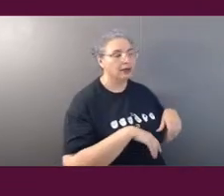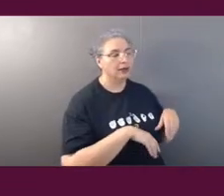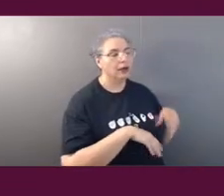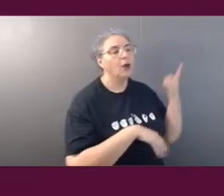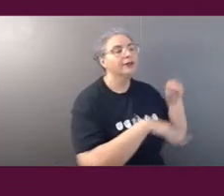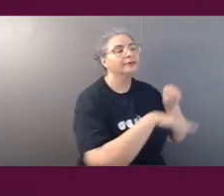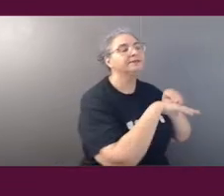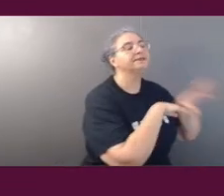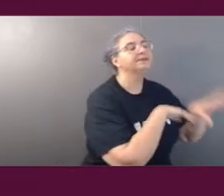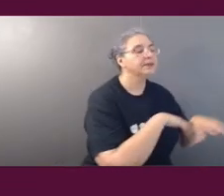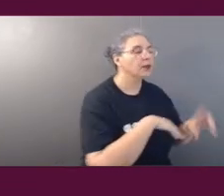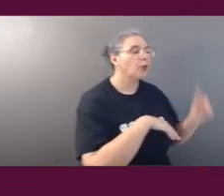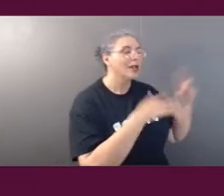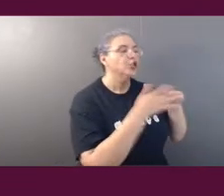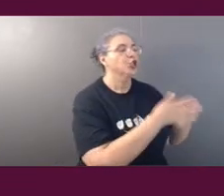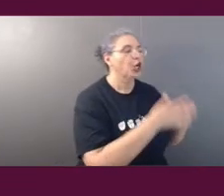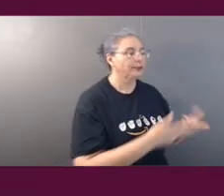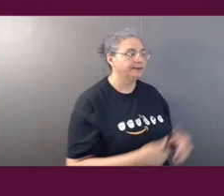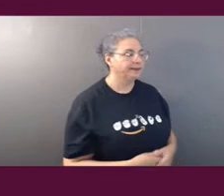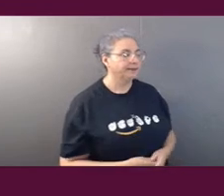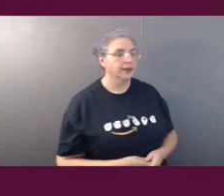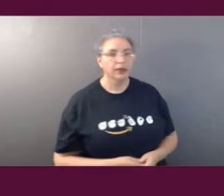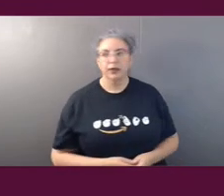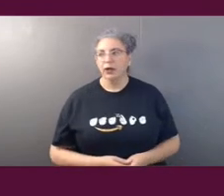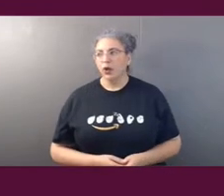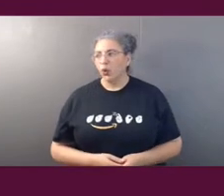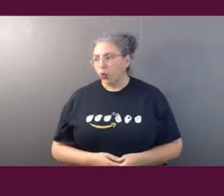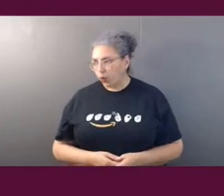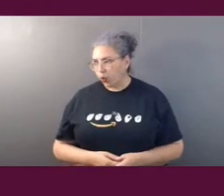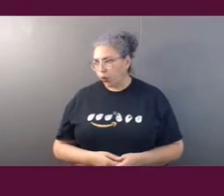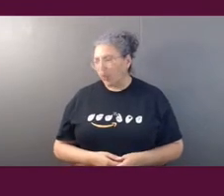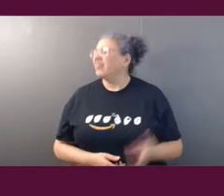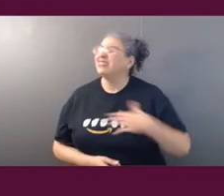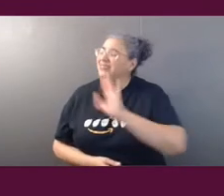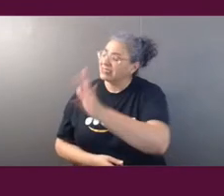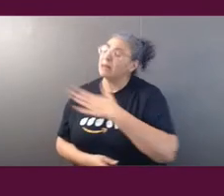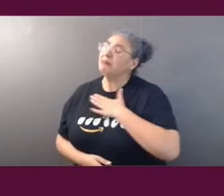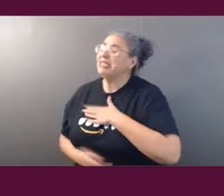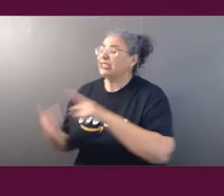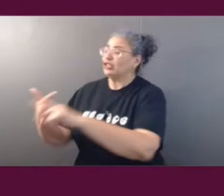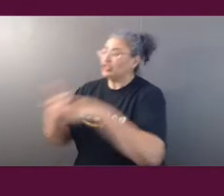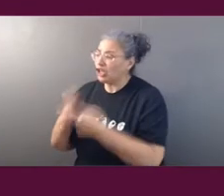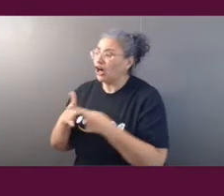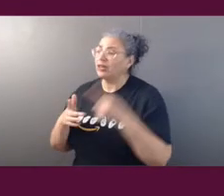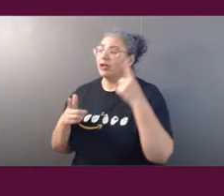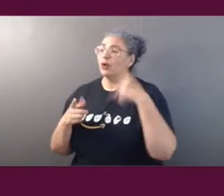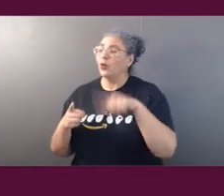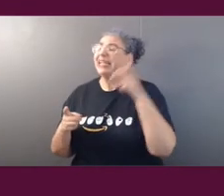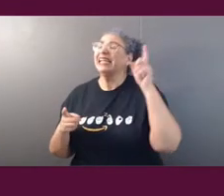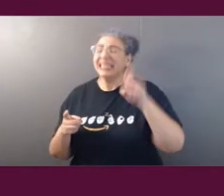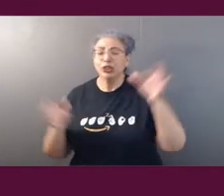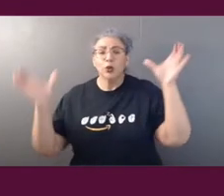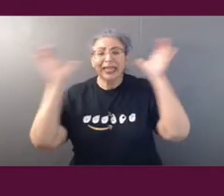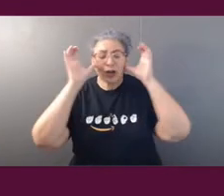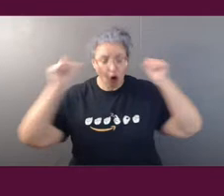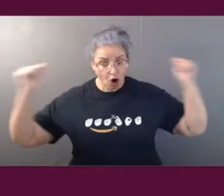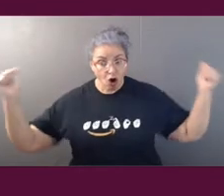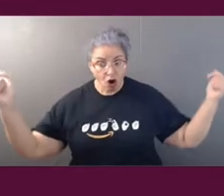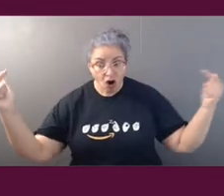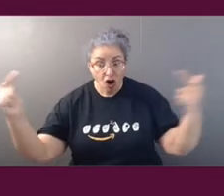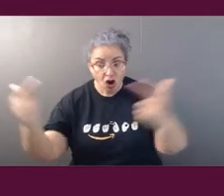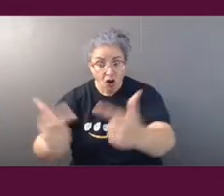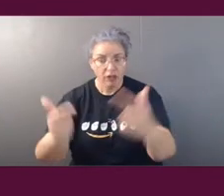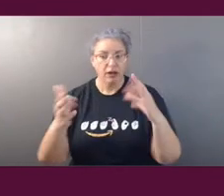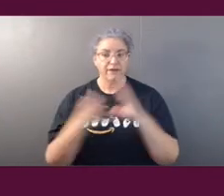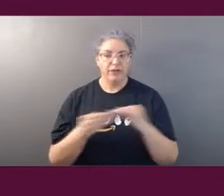them and why? Where would you tell them to start? Oh my gosh, please start. We need all of these voices. We